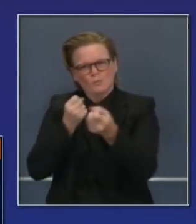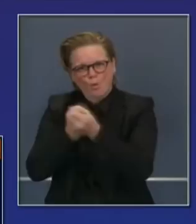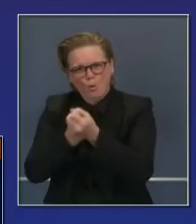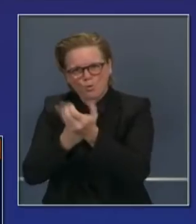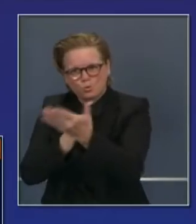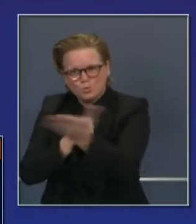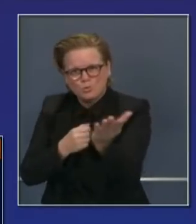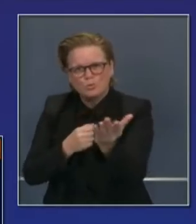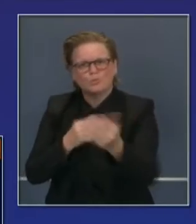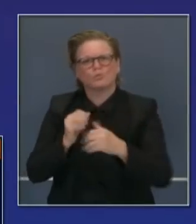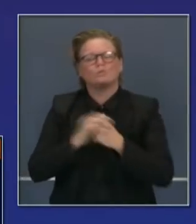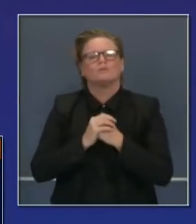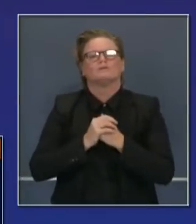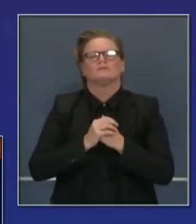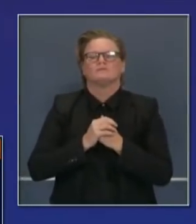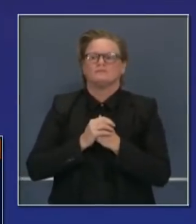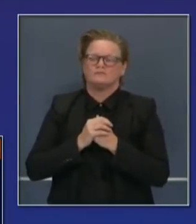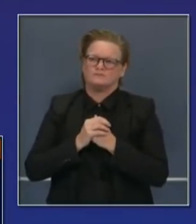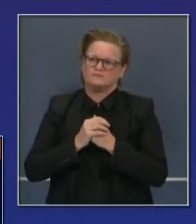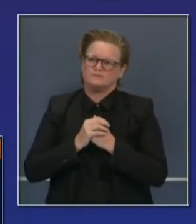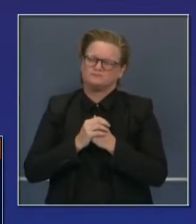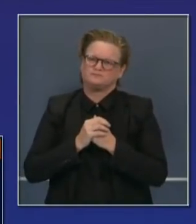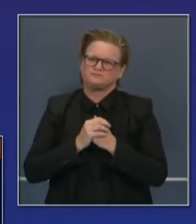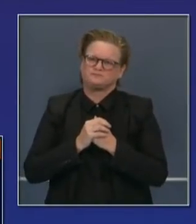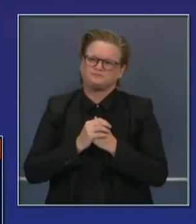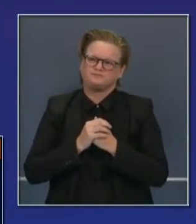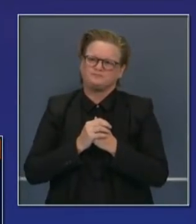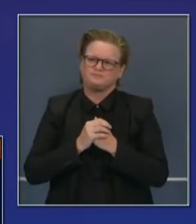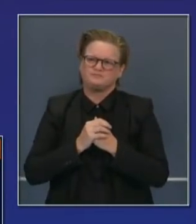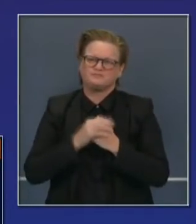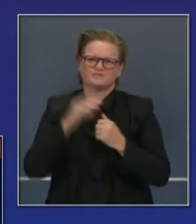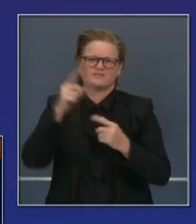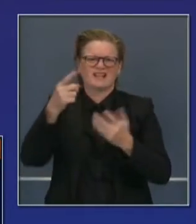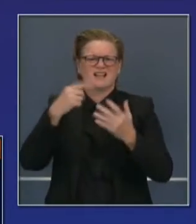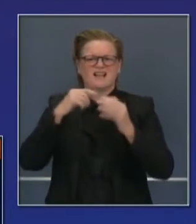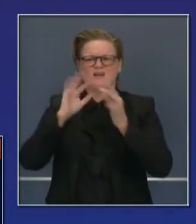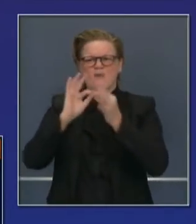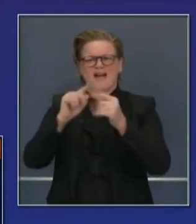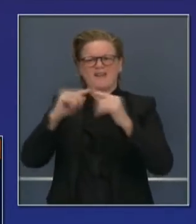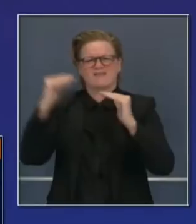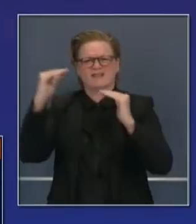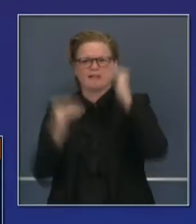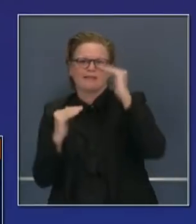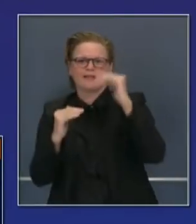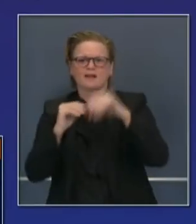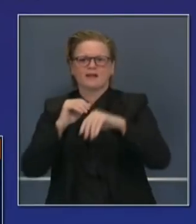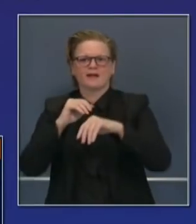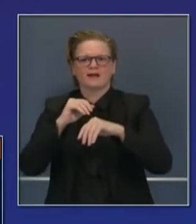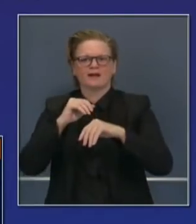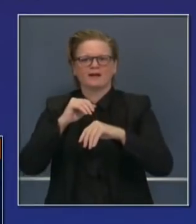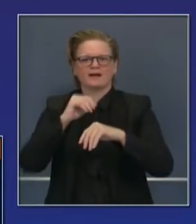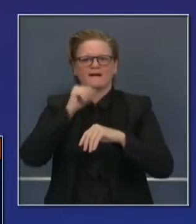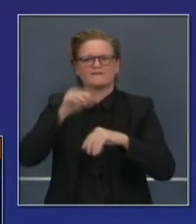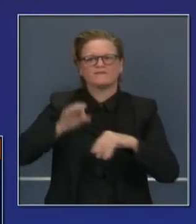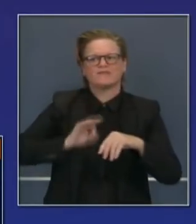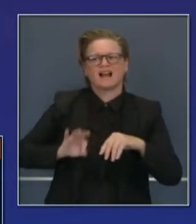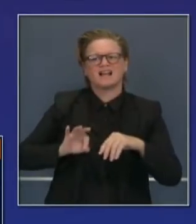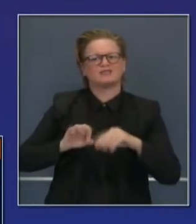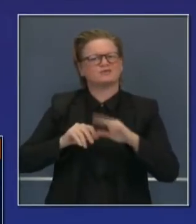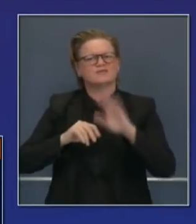sectors being disproportionately impacted by the stay-at-home order and by subsequent tiered guidelines